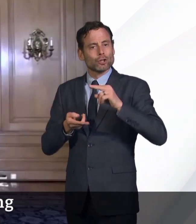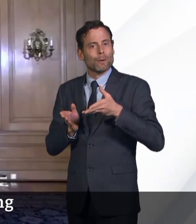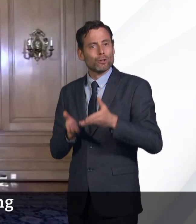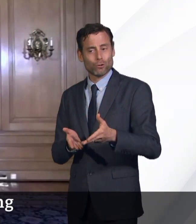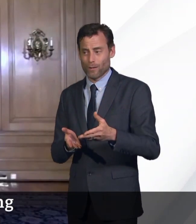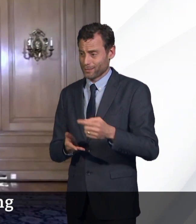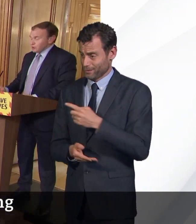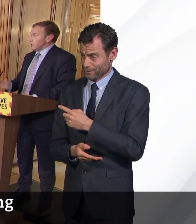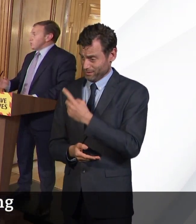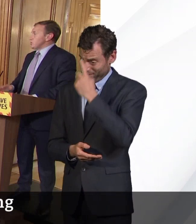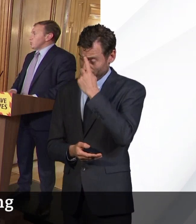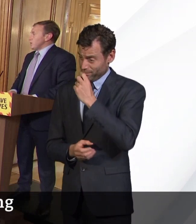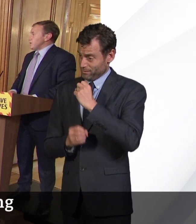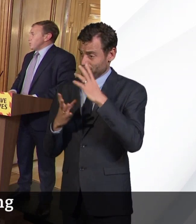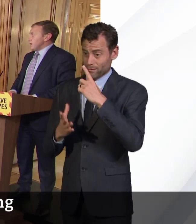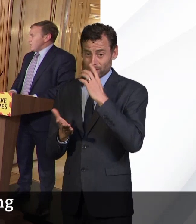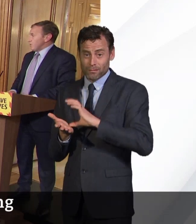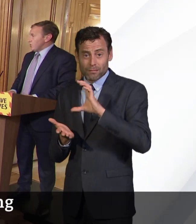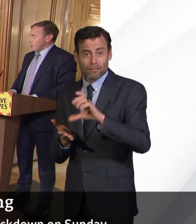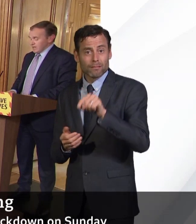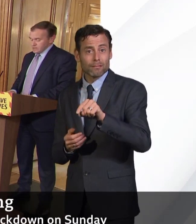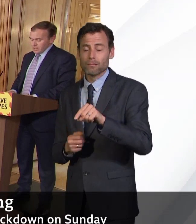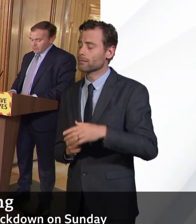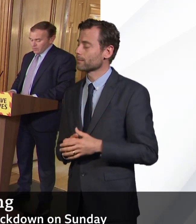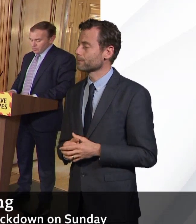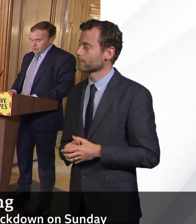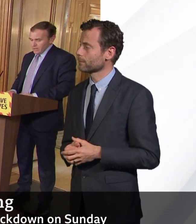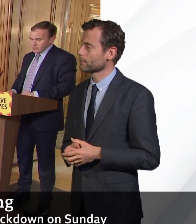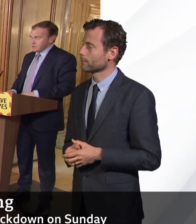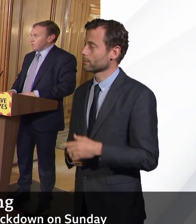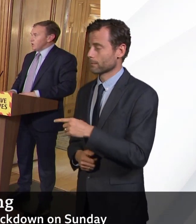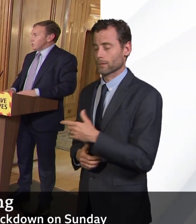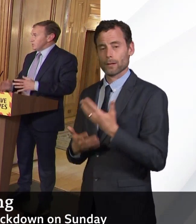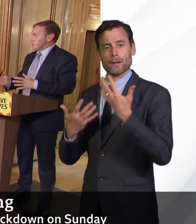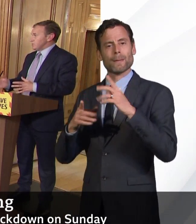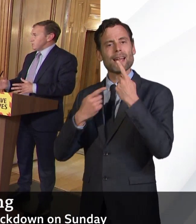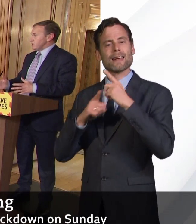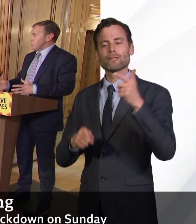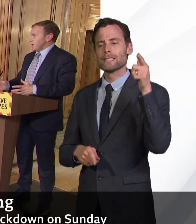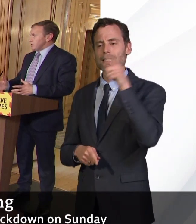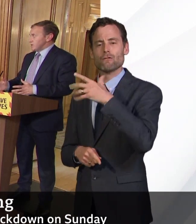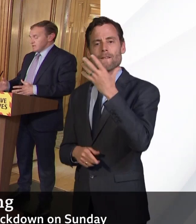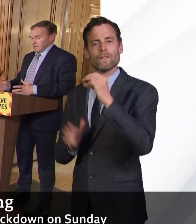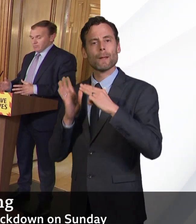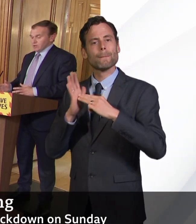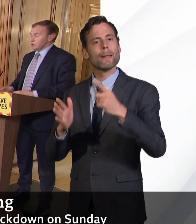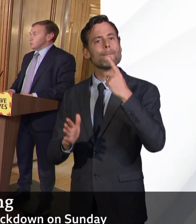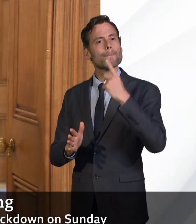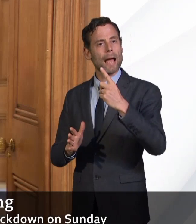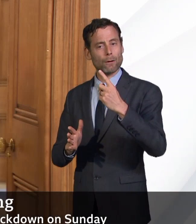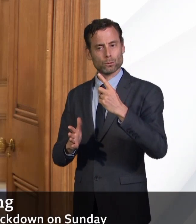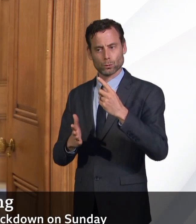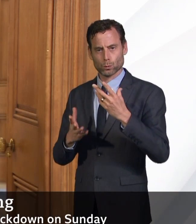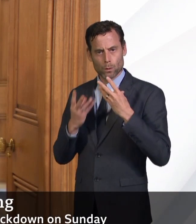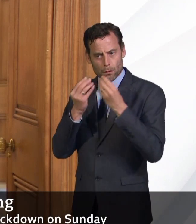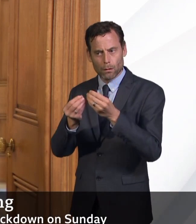Well, Stephen, as you alluded to, we have got that fund that was announced, the £750 million fund to